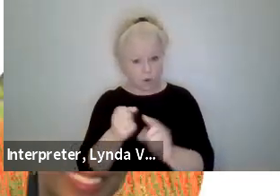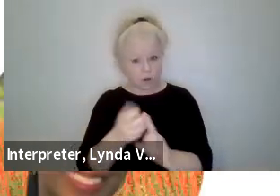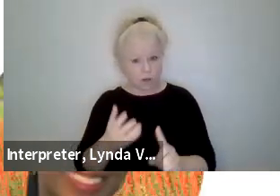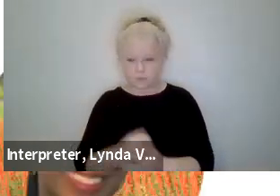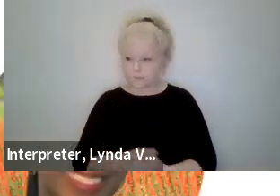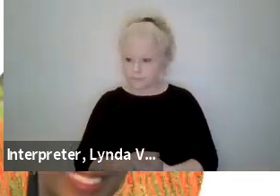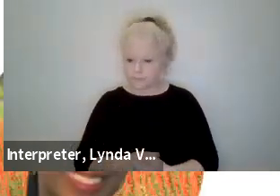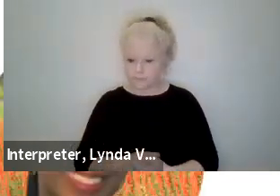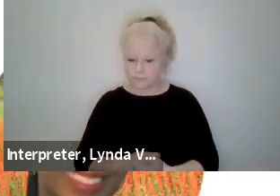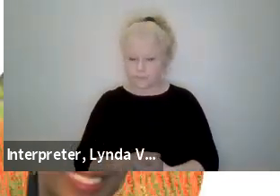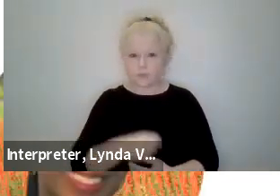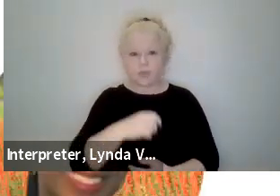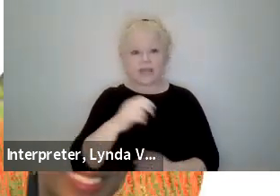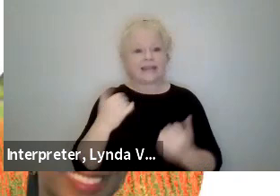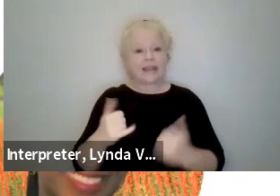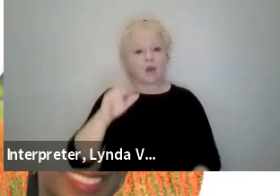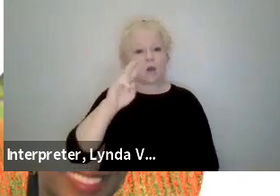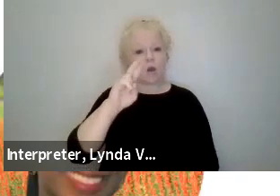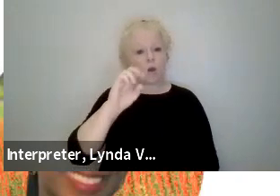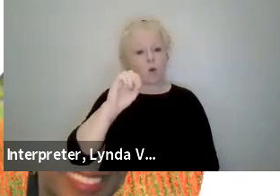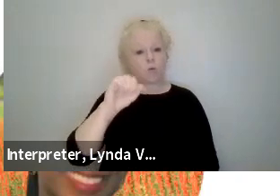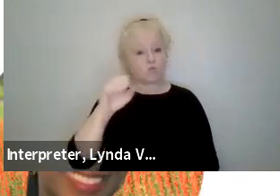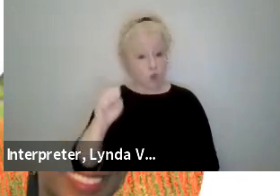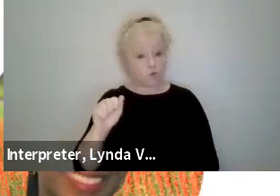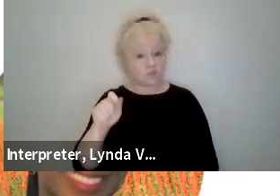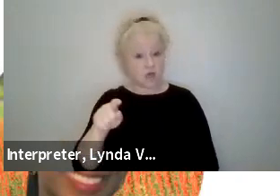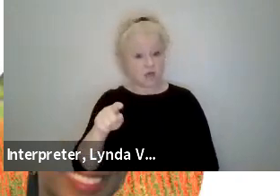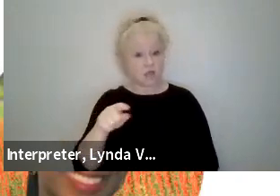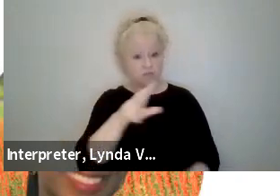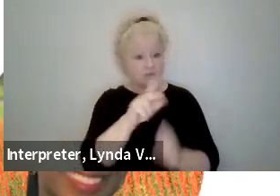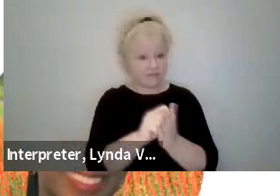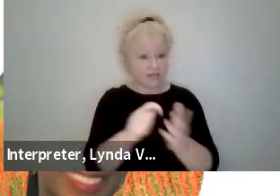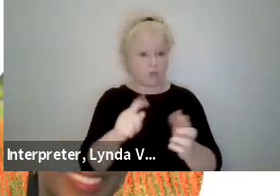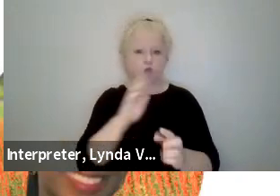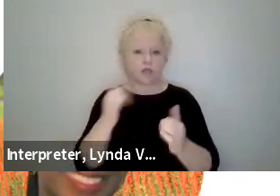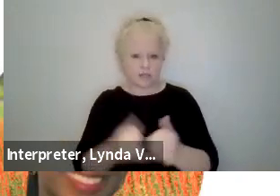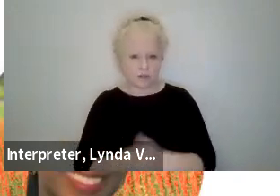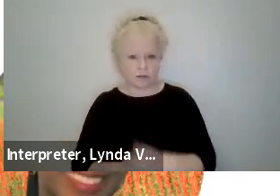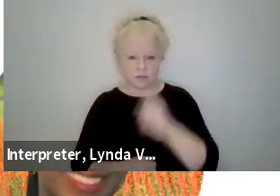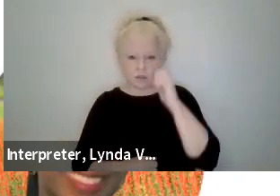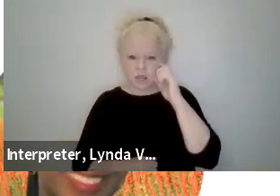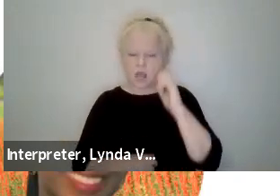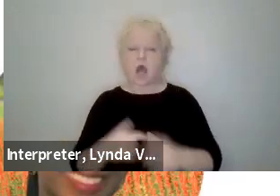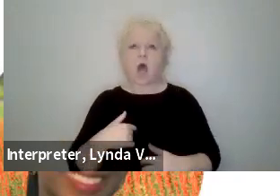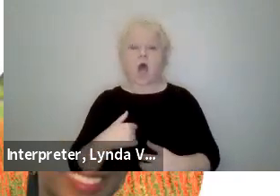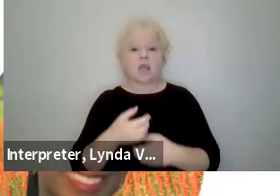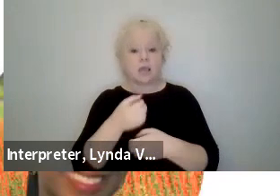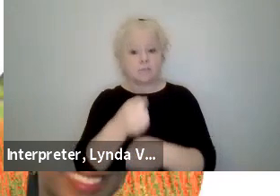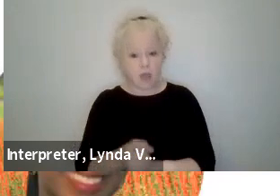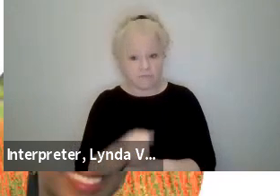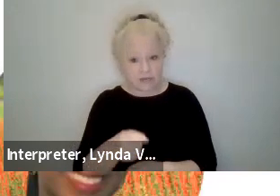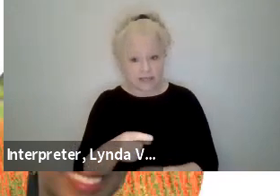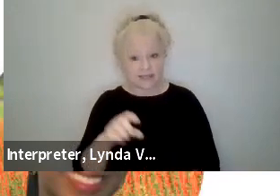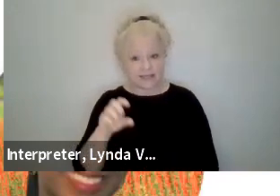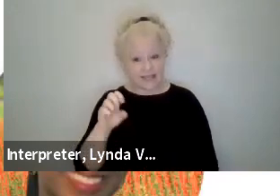Rosa? Thank you so much, April. And hello, everybody. And I am completely confident that Samuel will get a